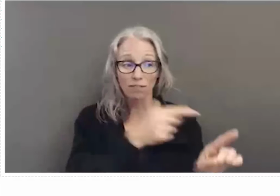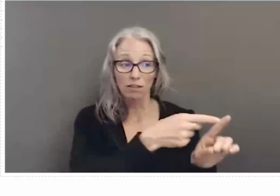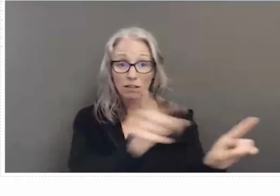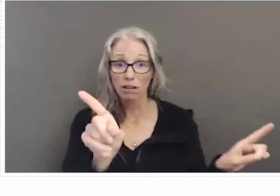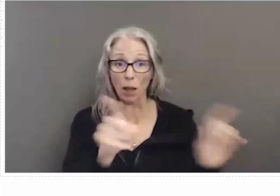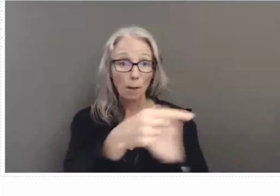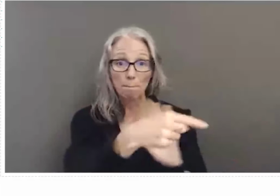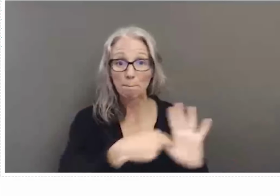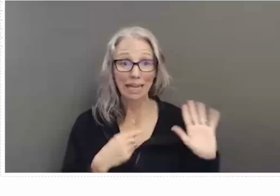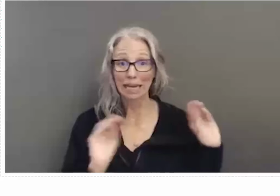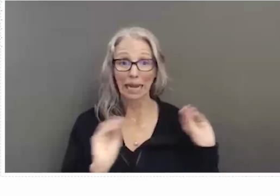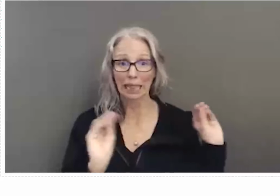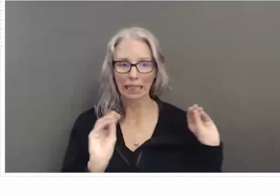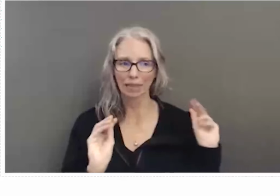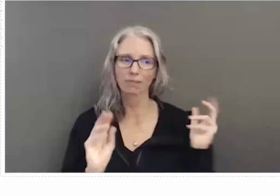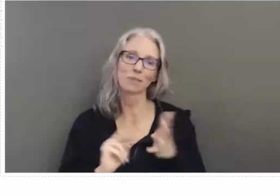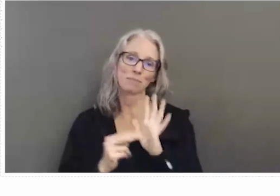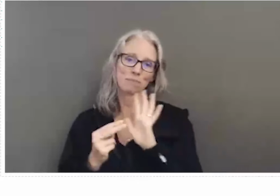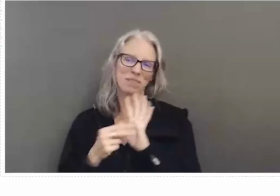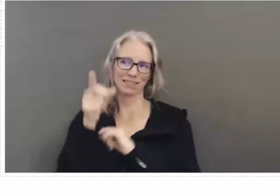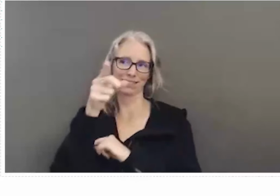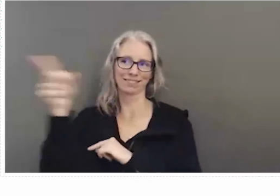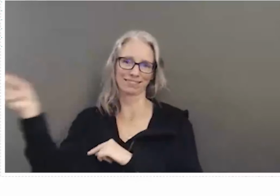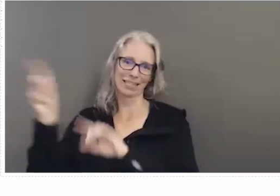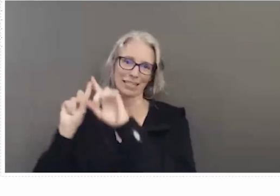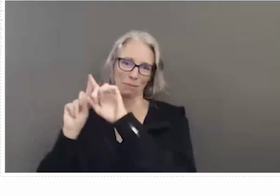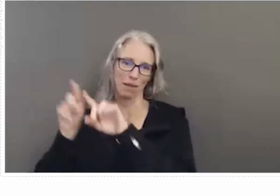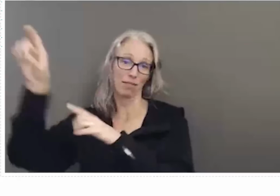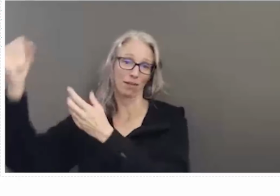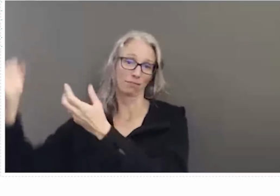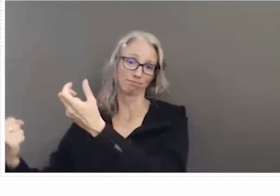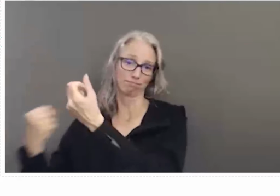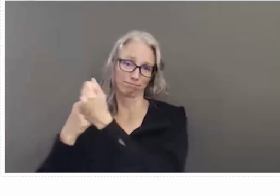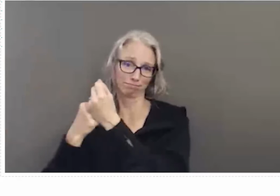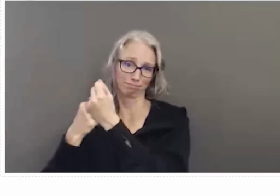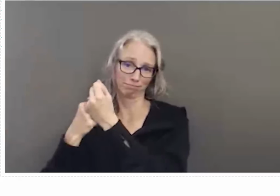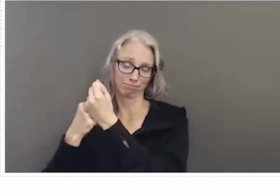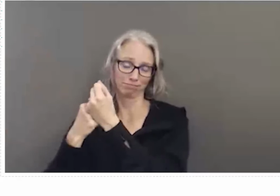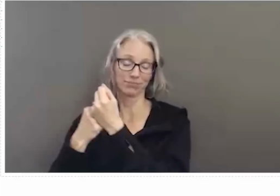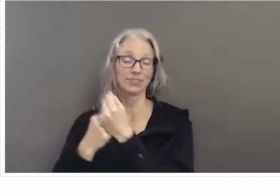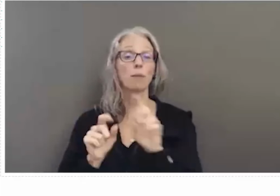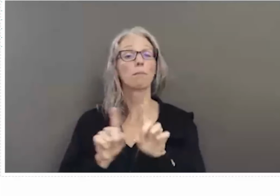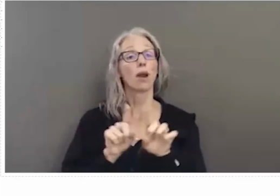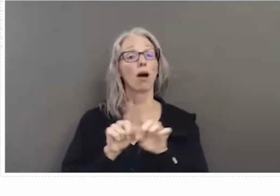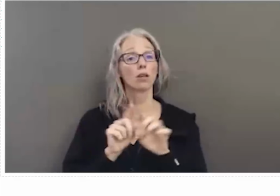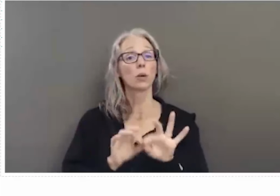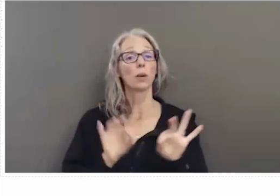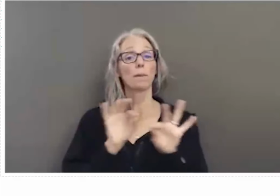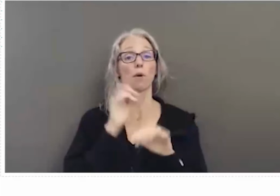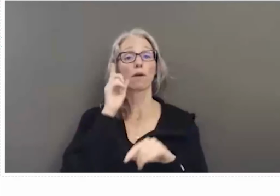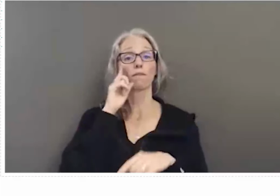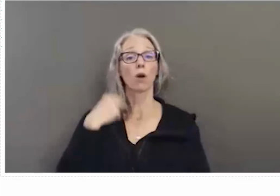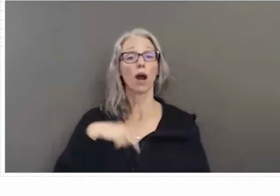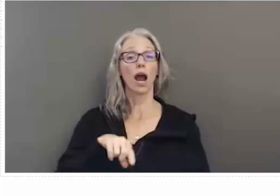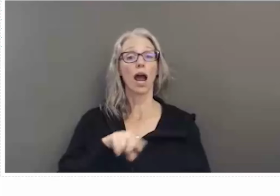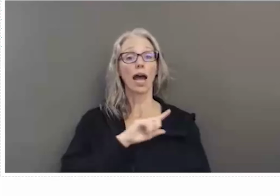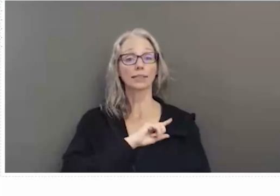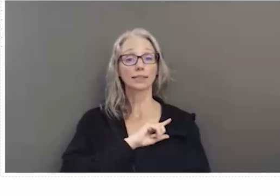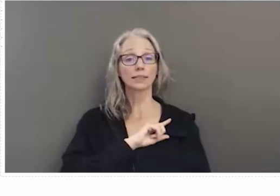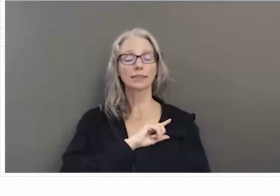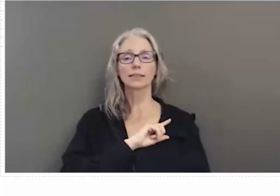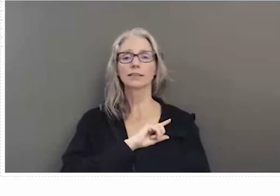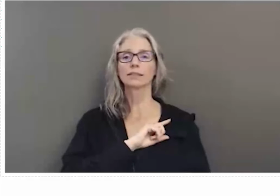the most basic terms. But also it is very important for us to not make young artists